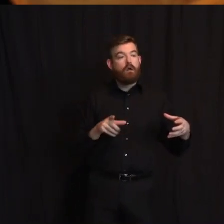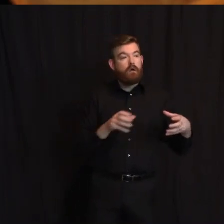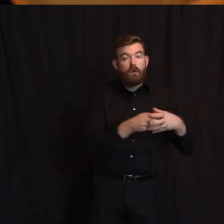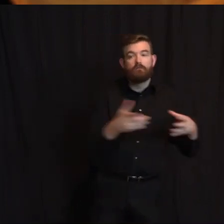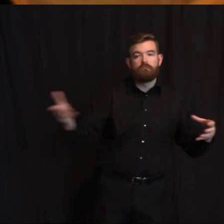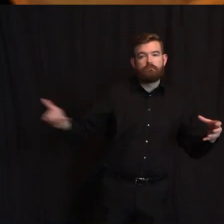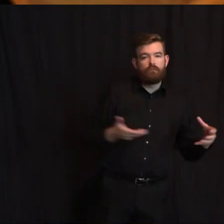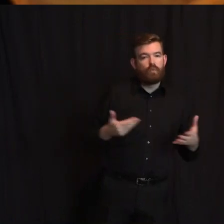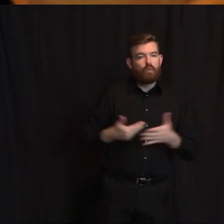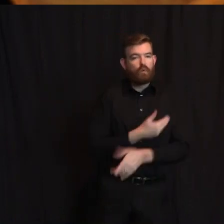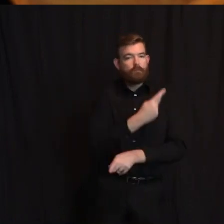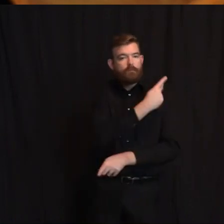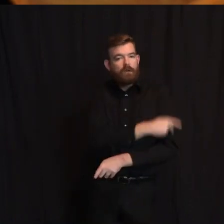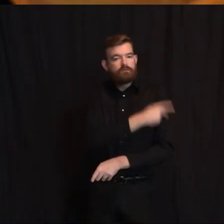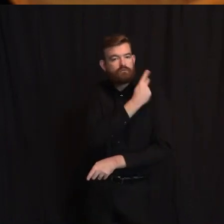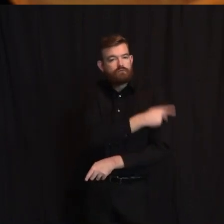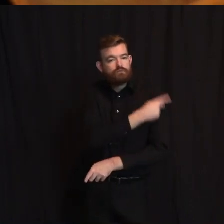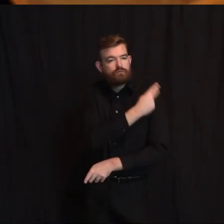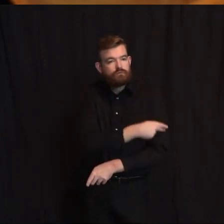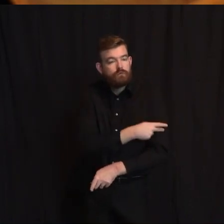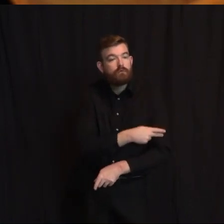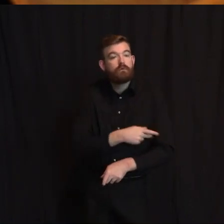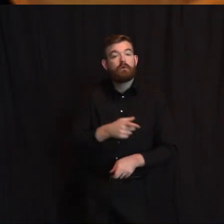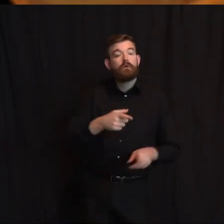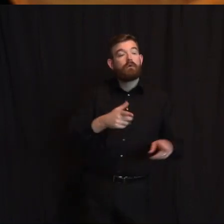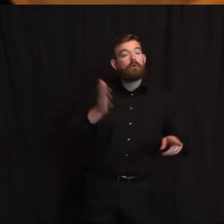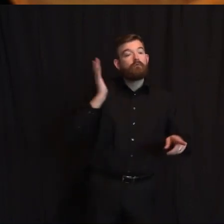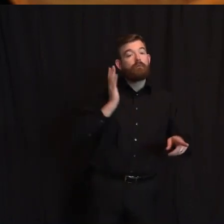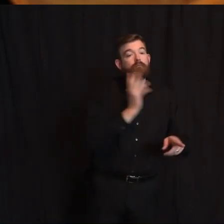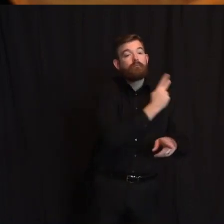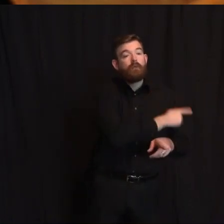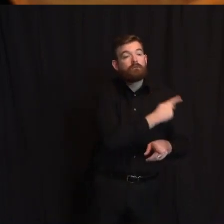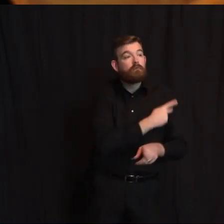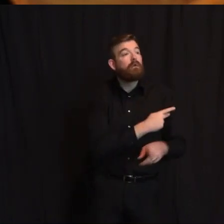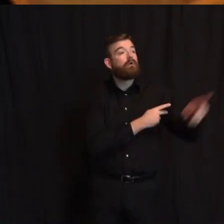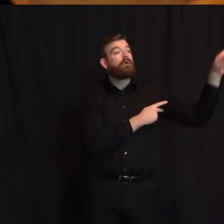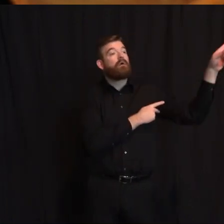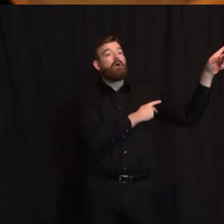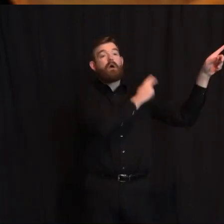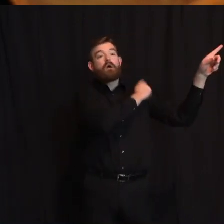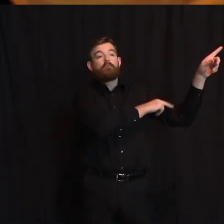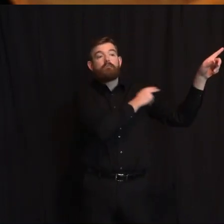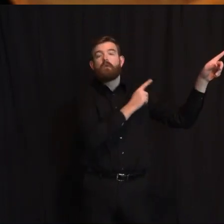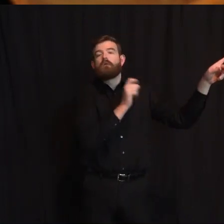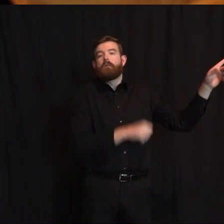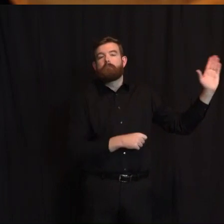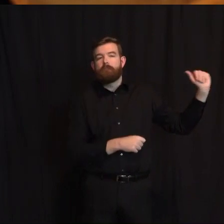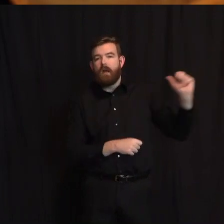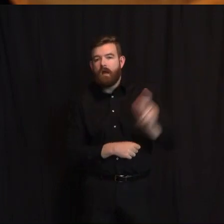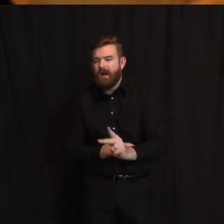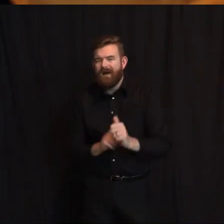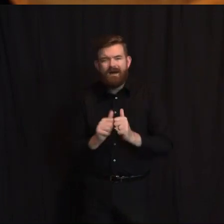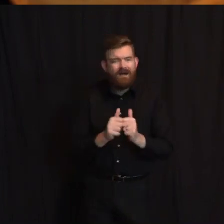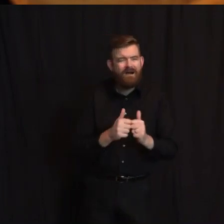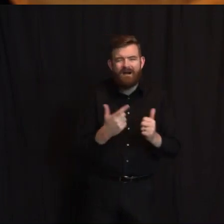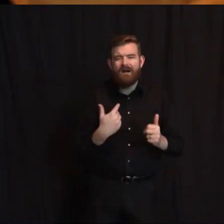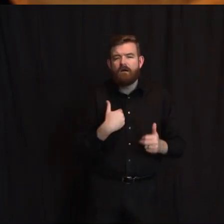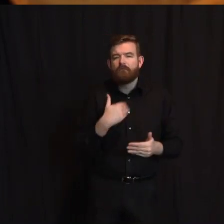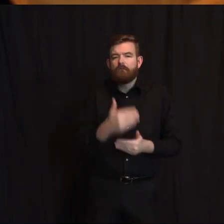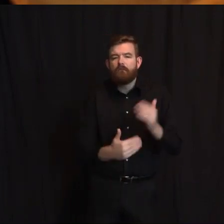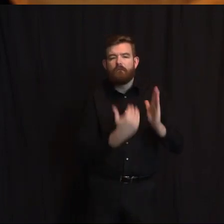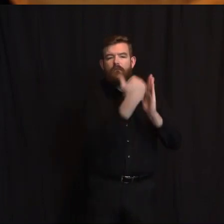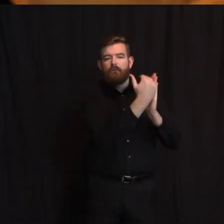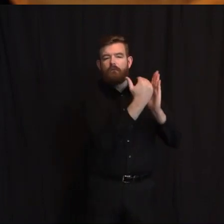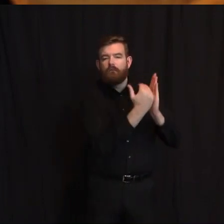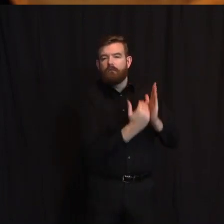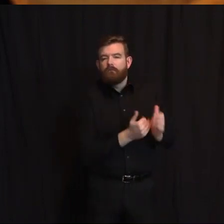residents back. COVID struggling facilities. These are facilities that are not able to cohort due to